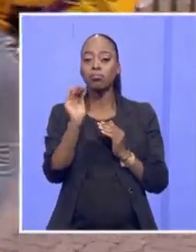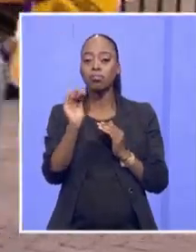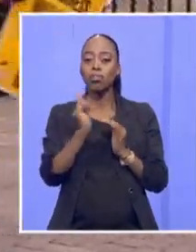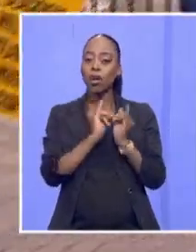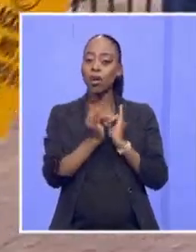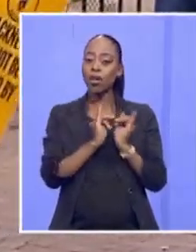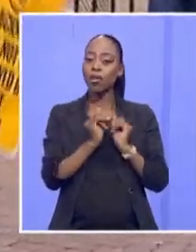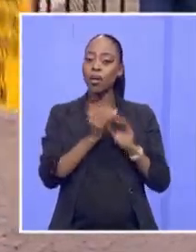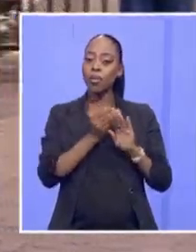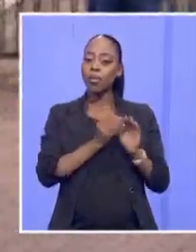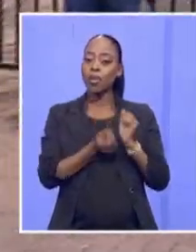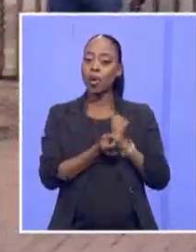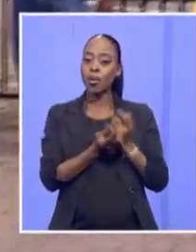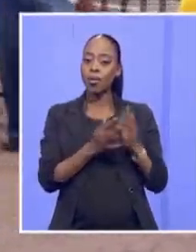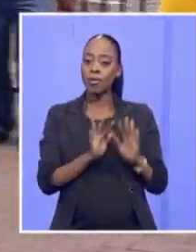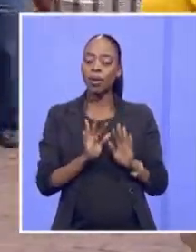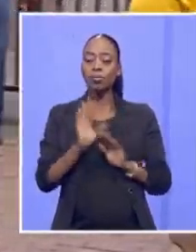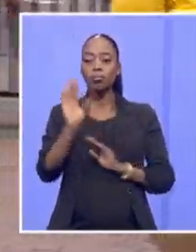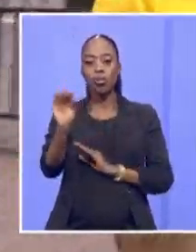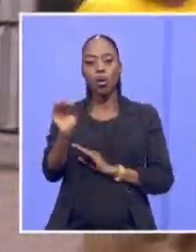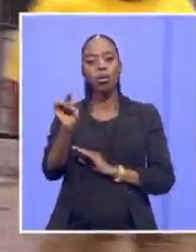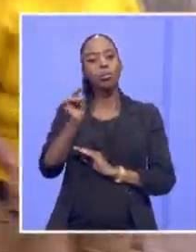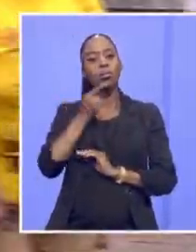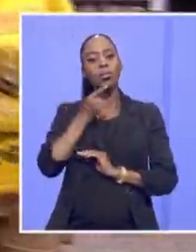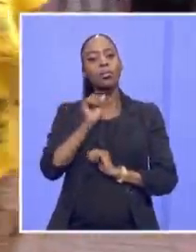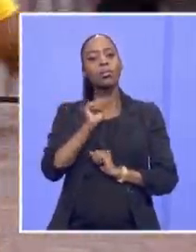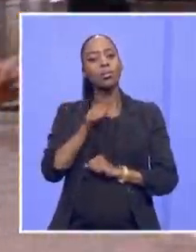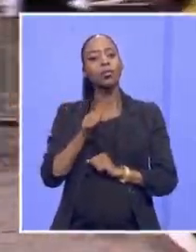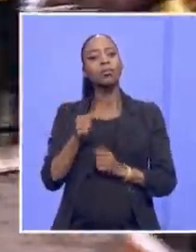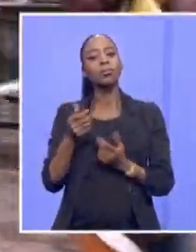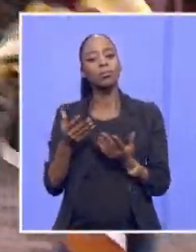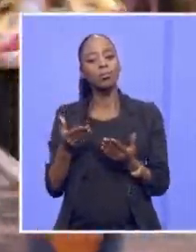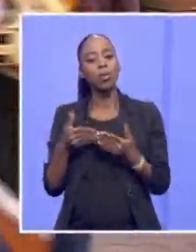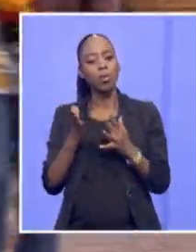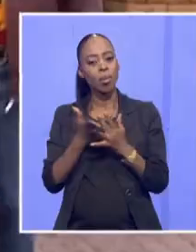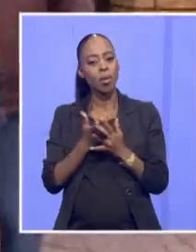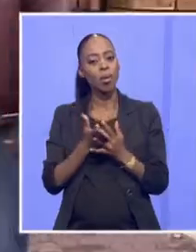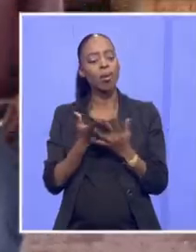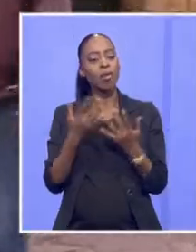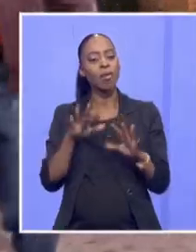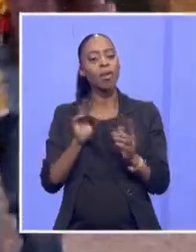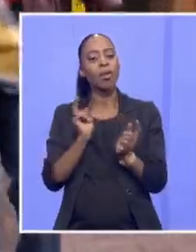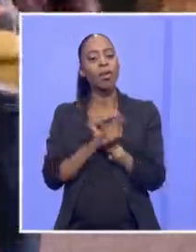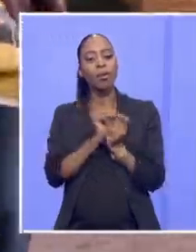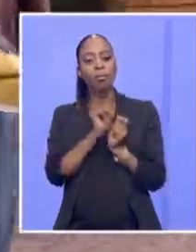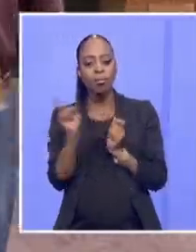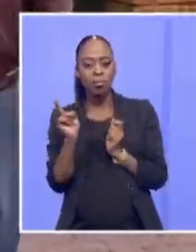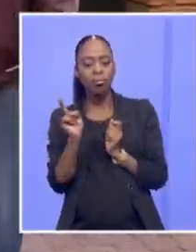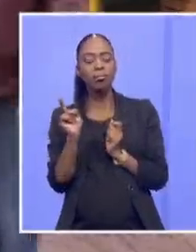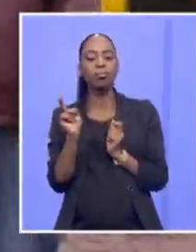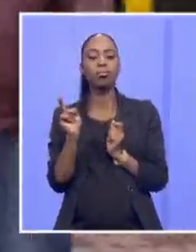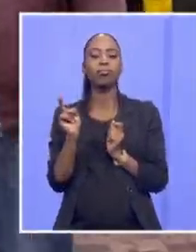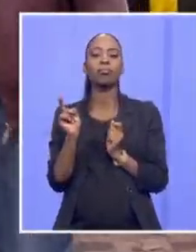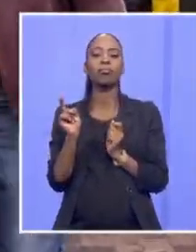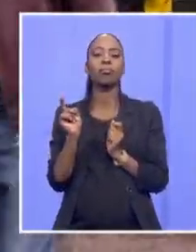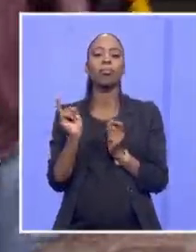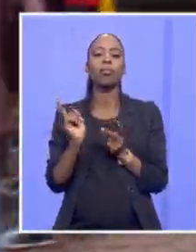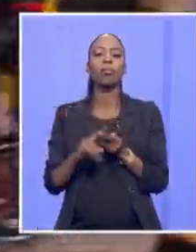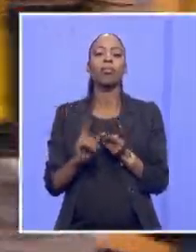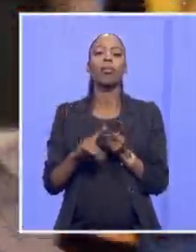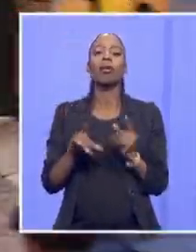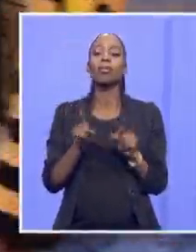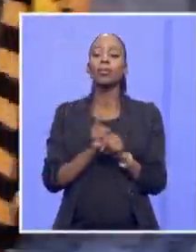with AZAPO indicating that they had already opened a case of criminal injuria, as well as you